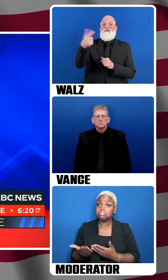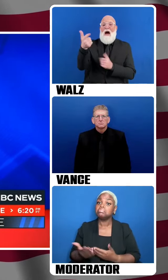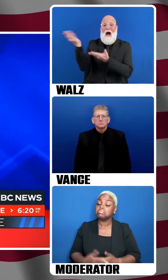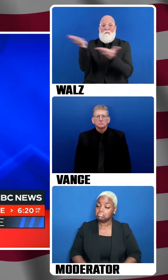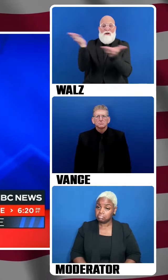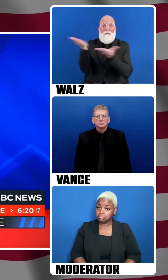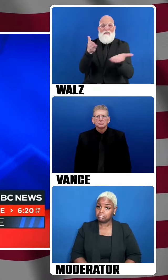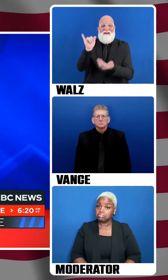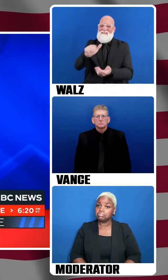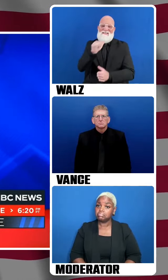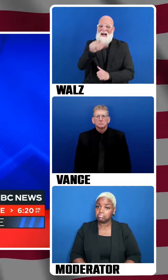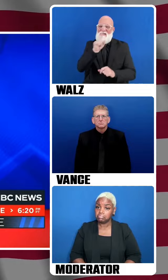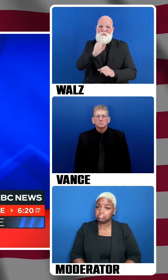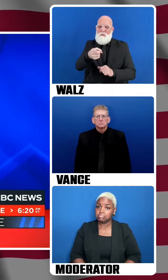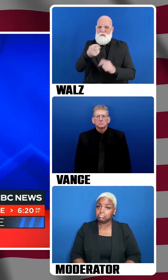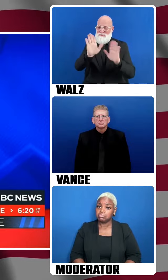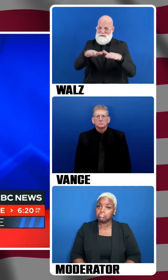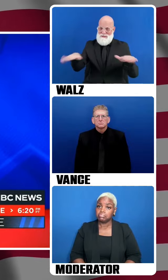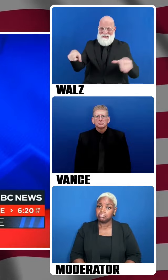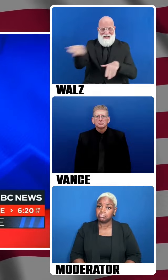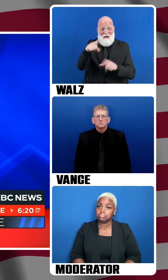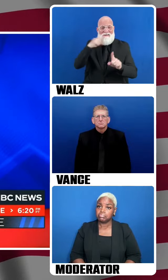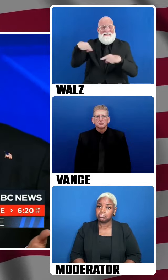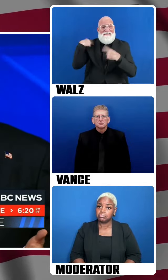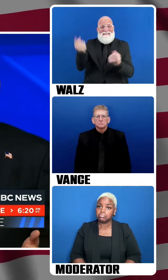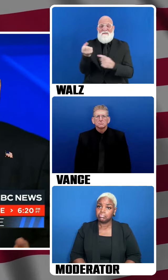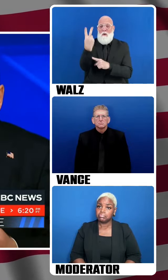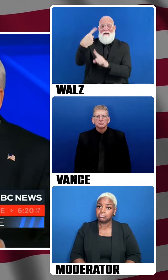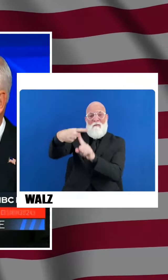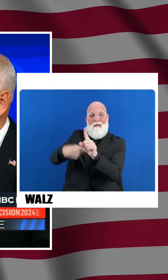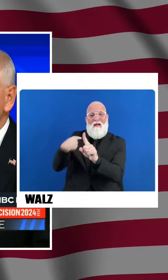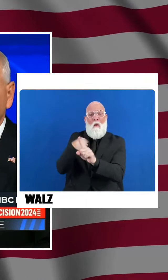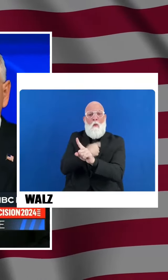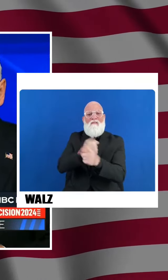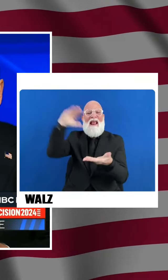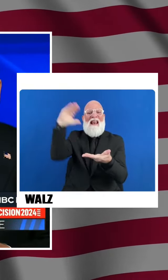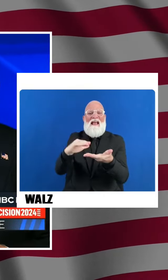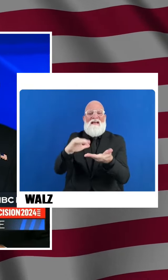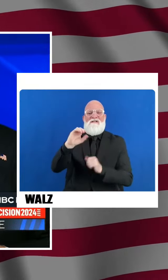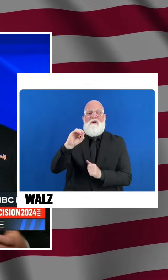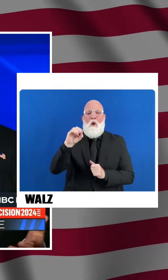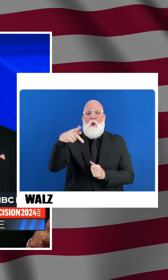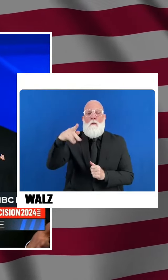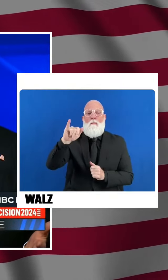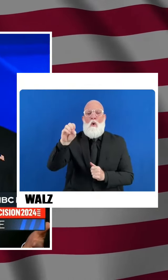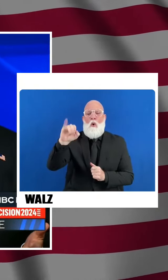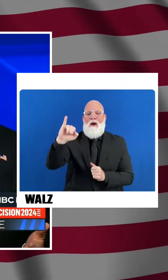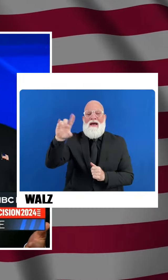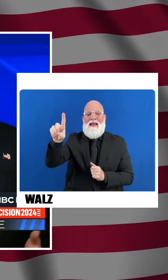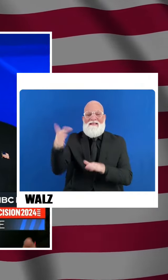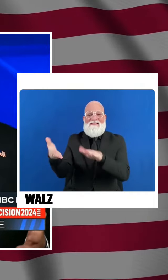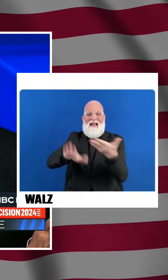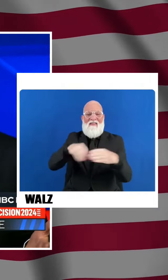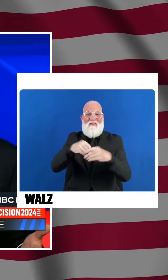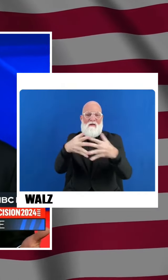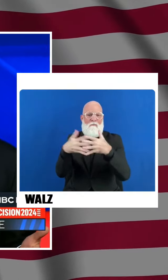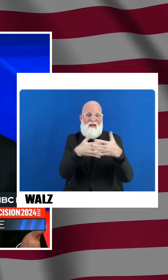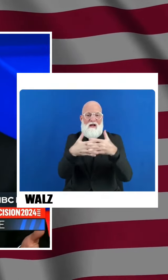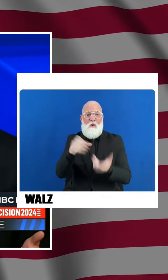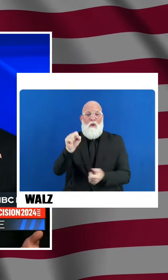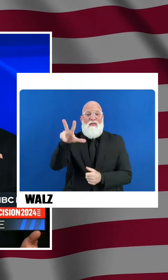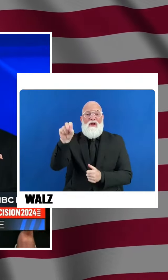is the last 12 months saw the largest decrease in opioid deaths in our nation's history, 30% decrease in Ohio. But there's still more work to do. But